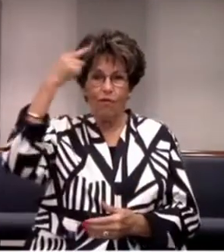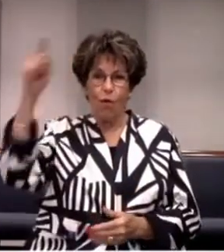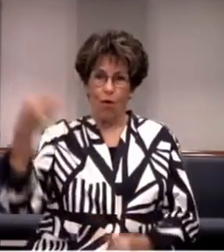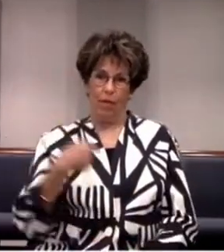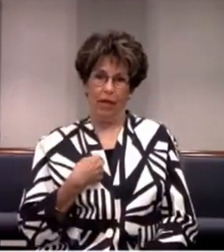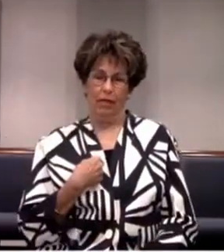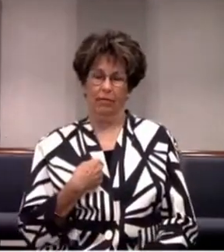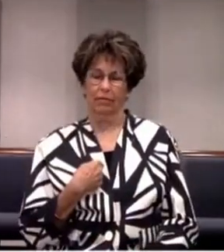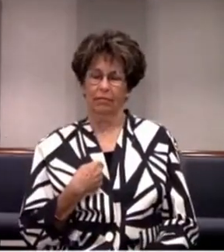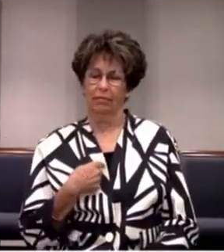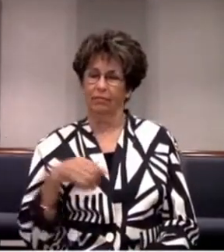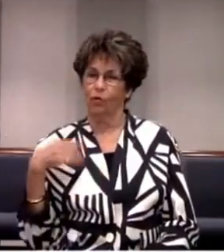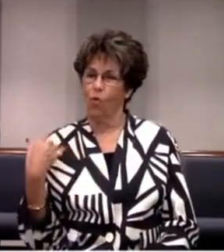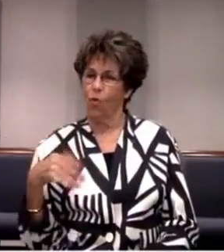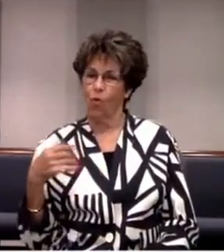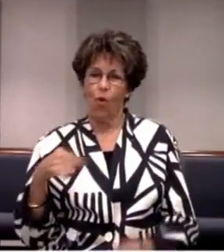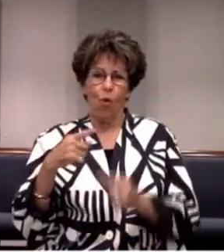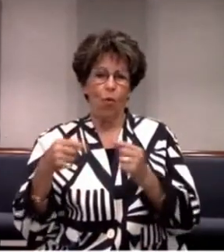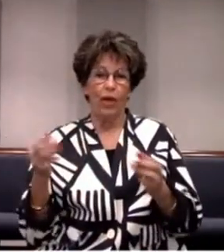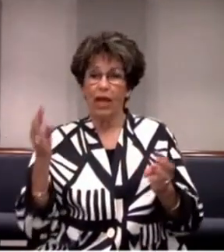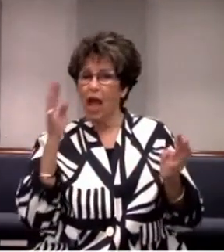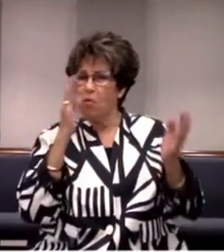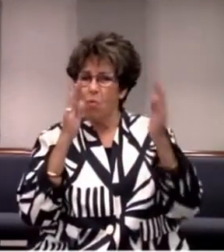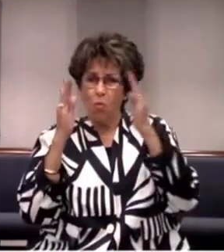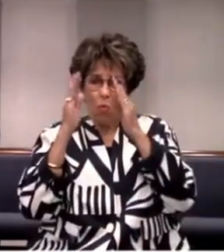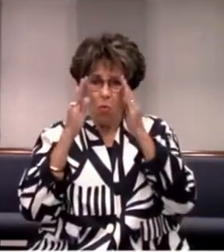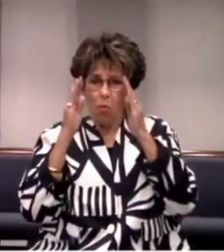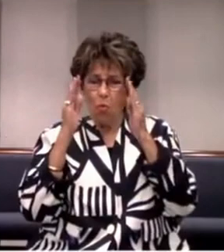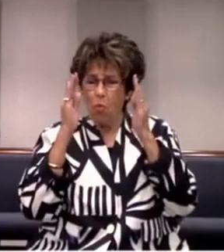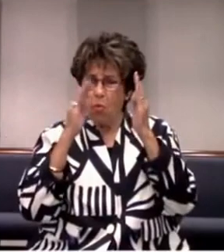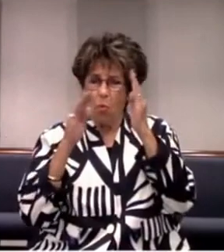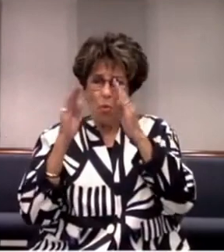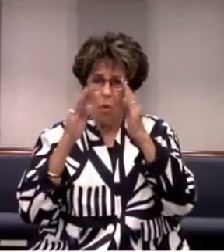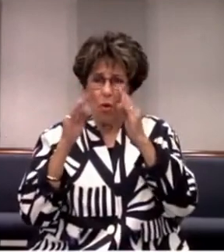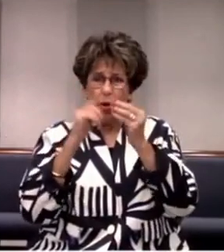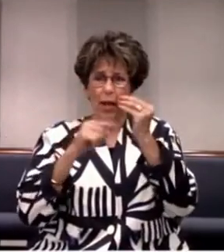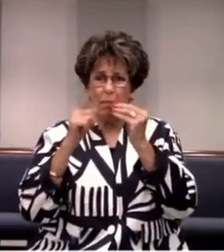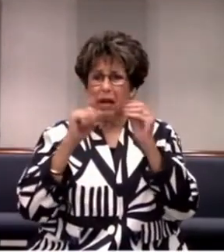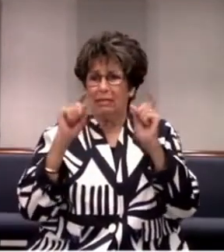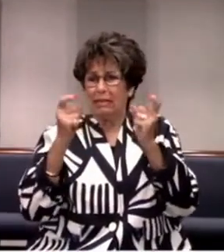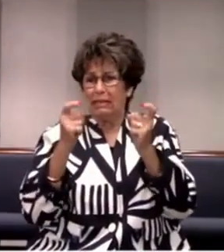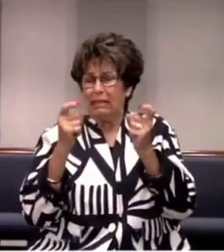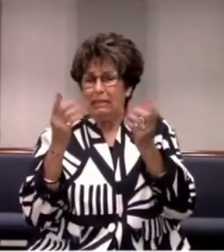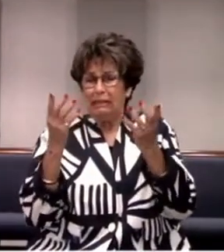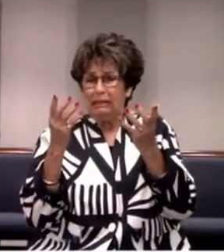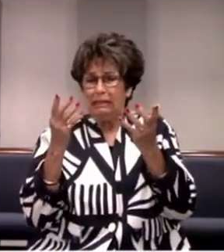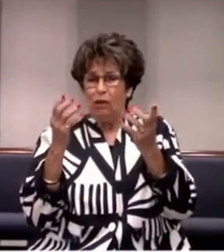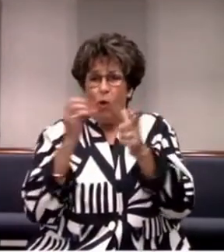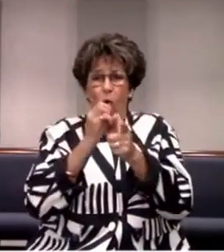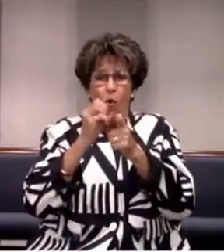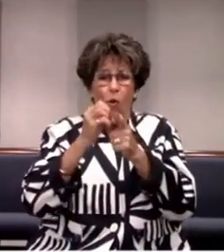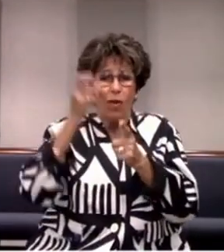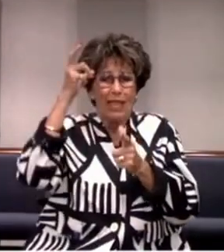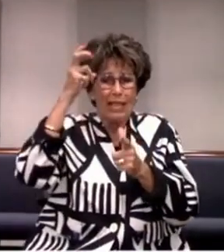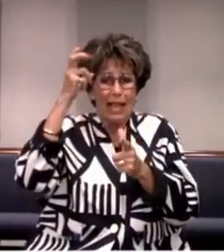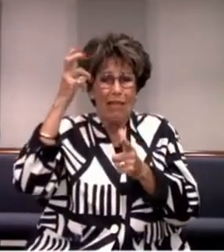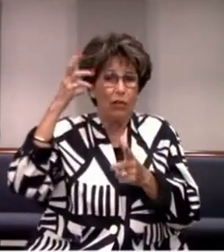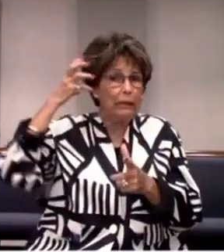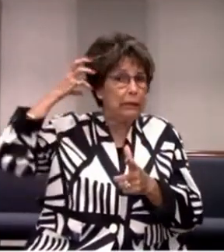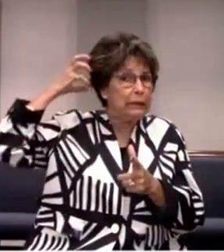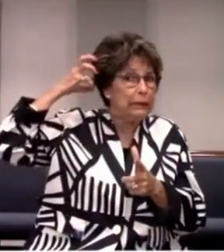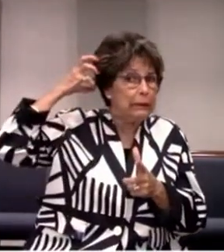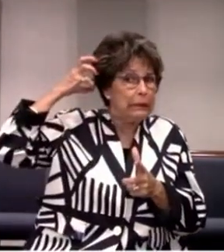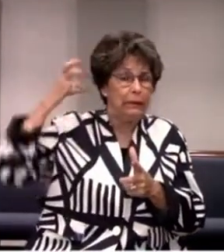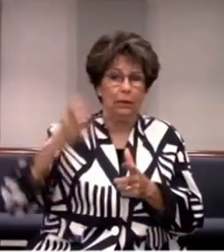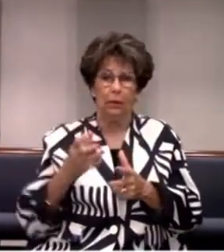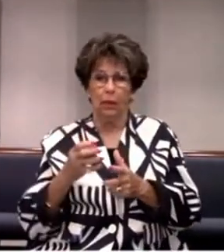When I worry about condemnation because I went back into sin somewhere or the devil gets a hold of my mind, it's the